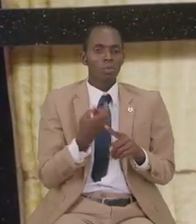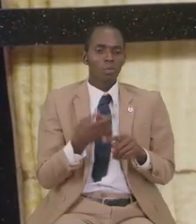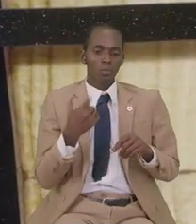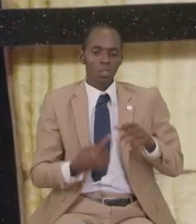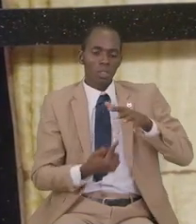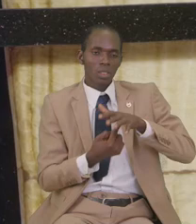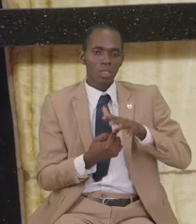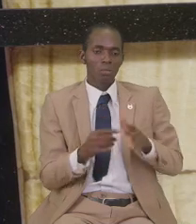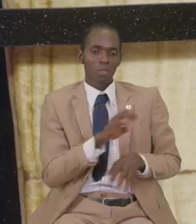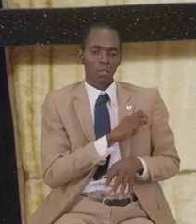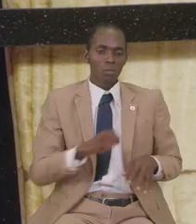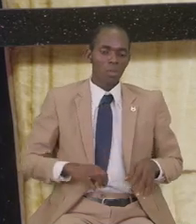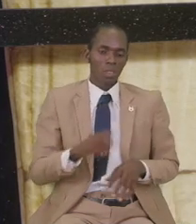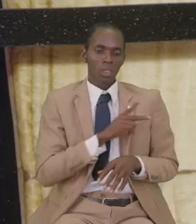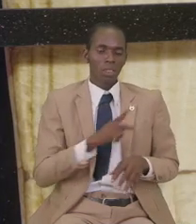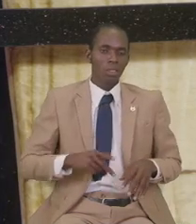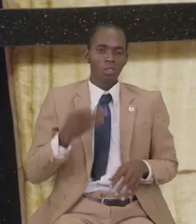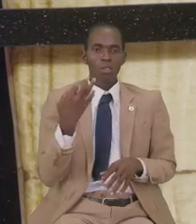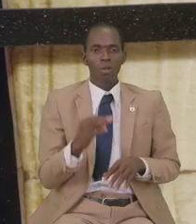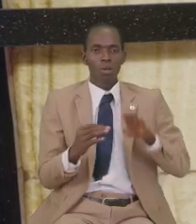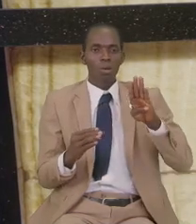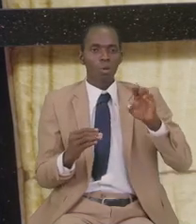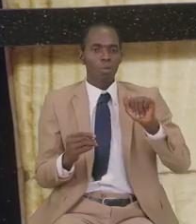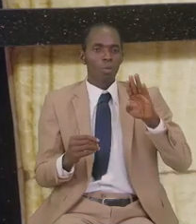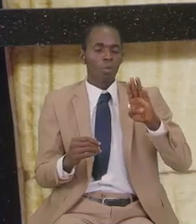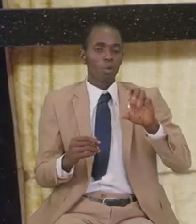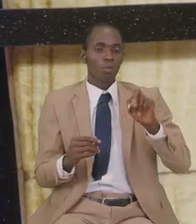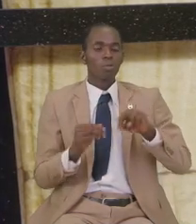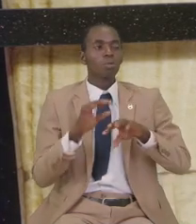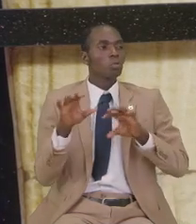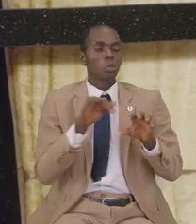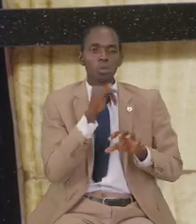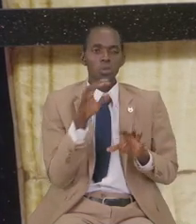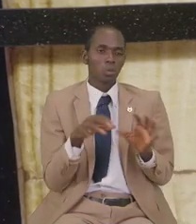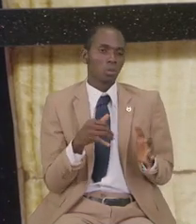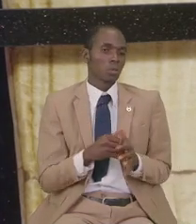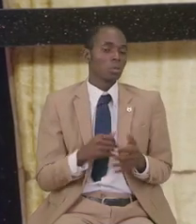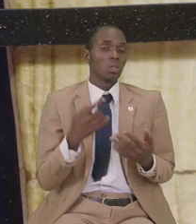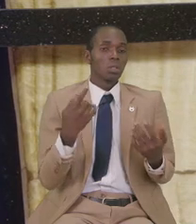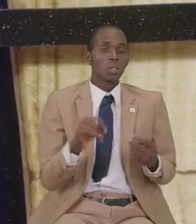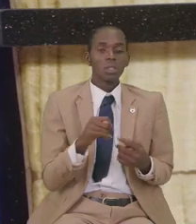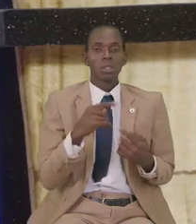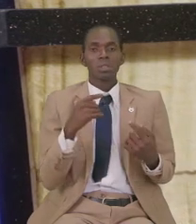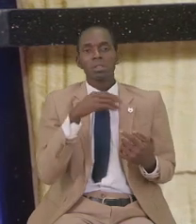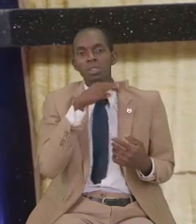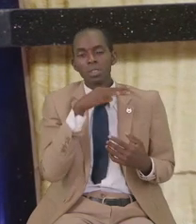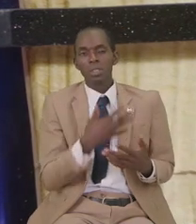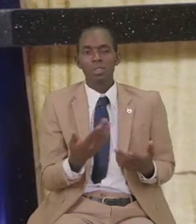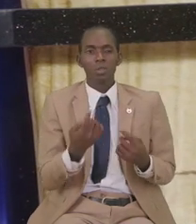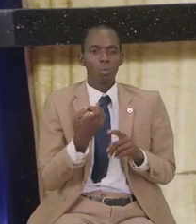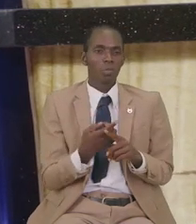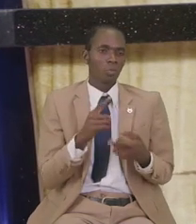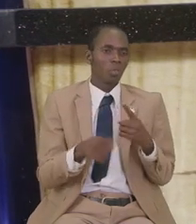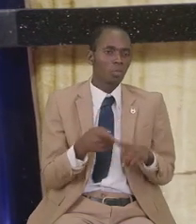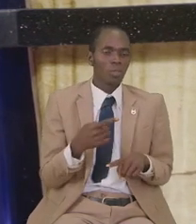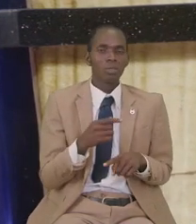emperor, from the king of Babylon, they do no iniquity. Iniquity coming from a friend. Iniquity coming from